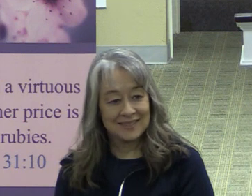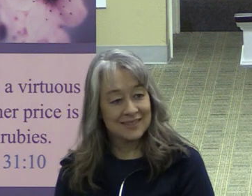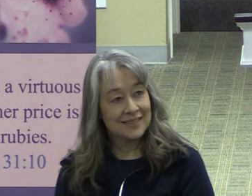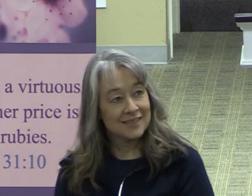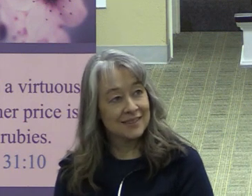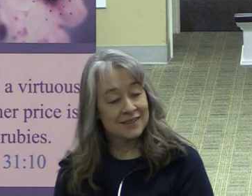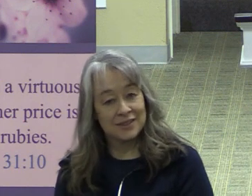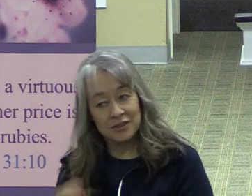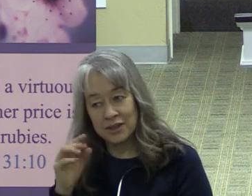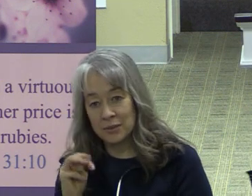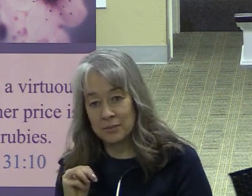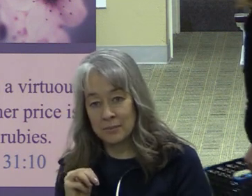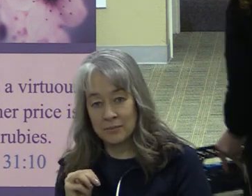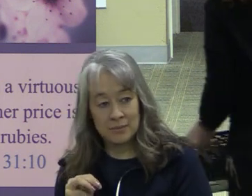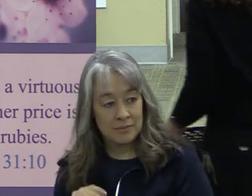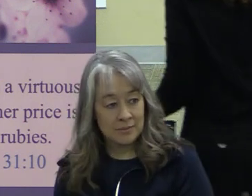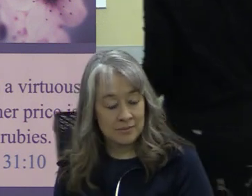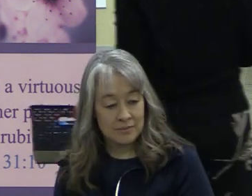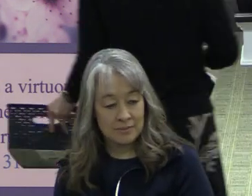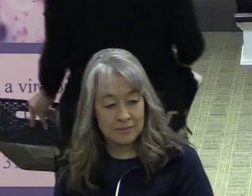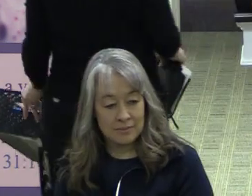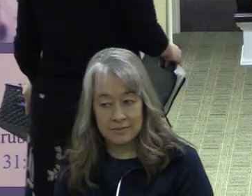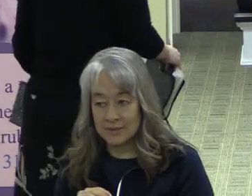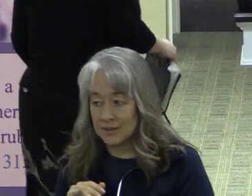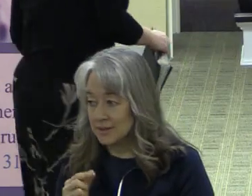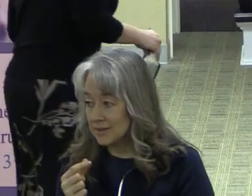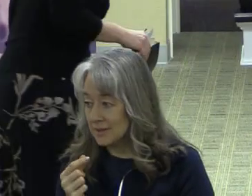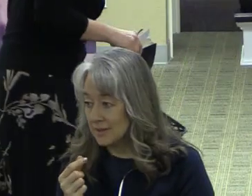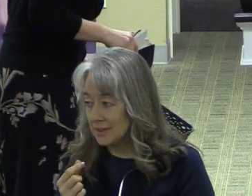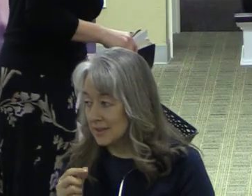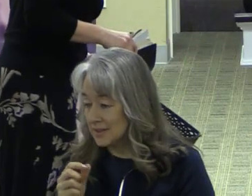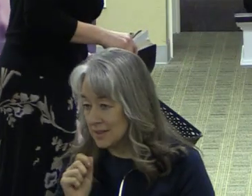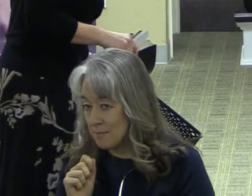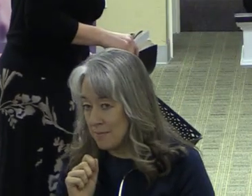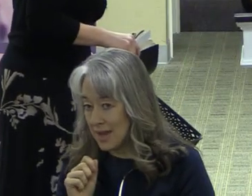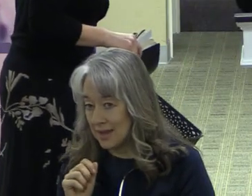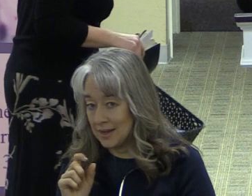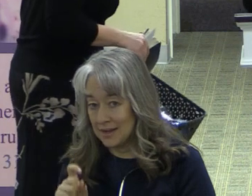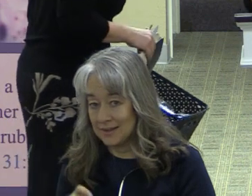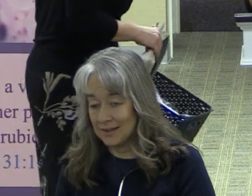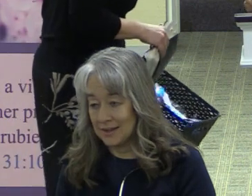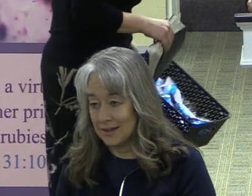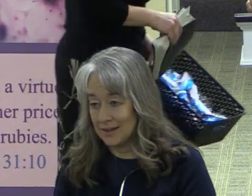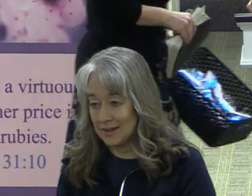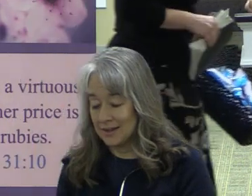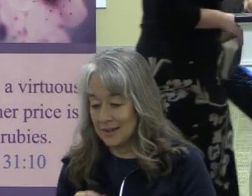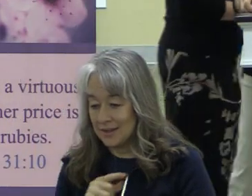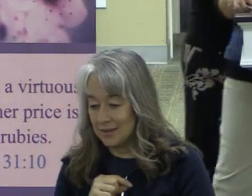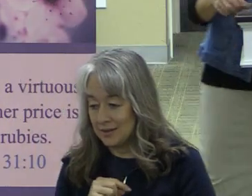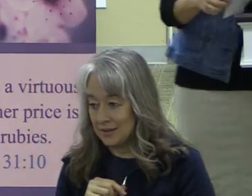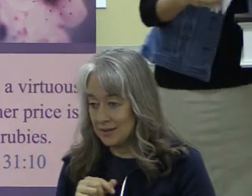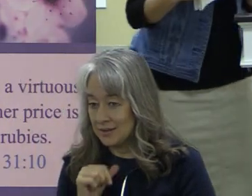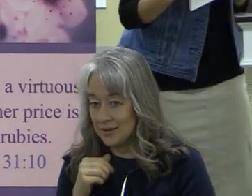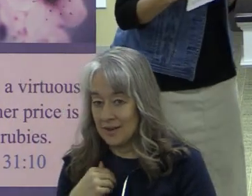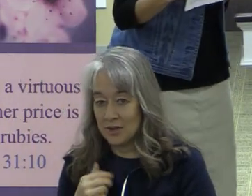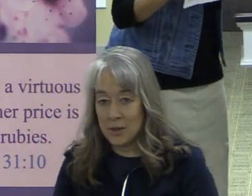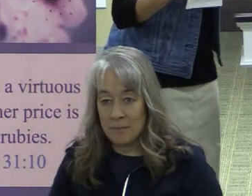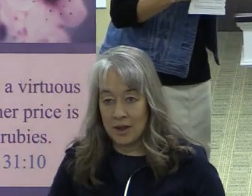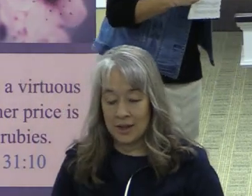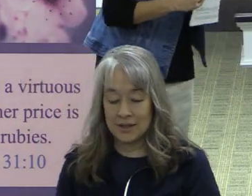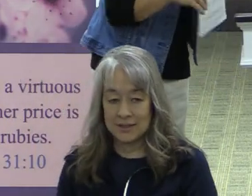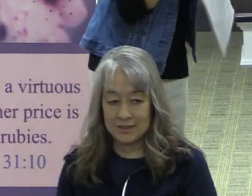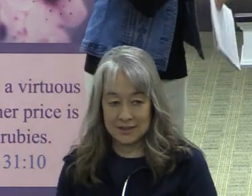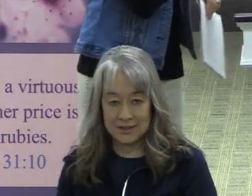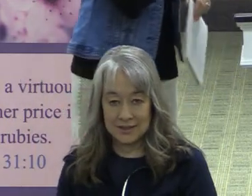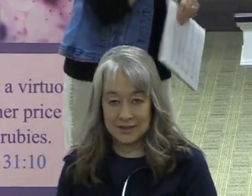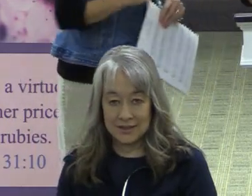Do you think your mic is that necessary? You can clip it to your... Okay, I didn't have any mic, so... Should